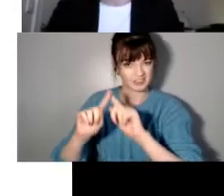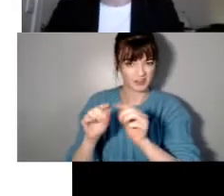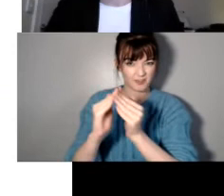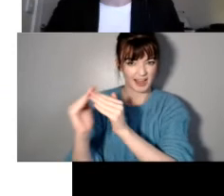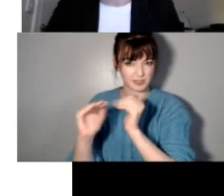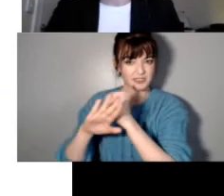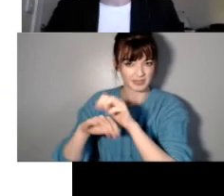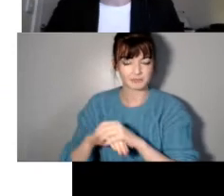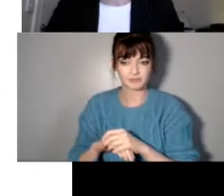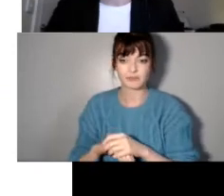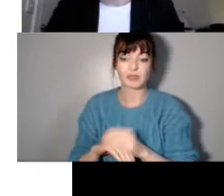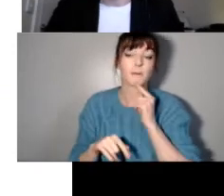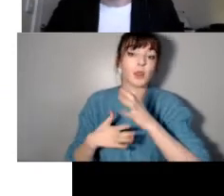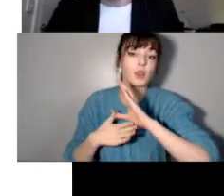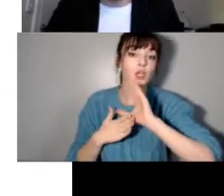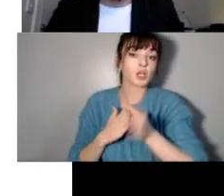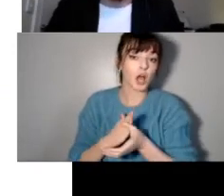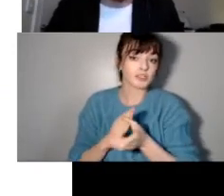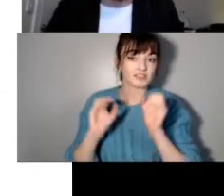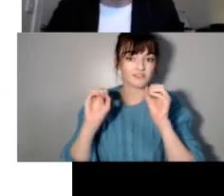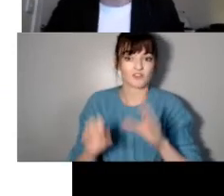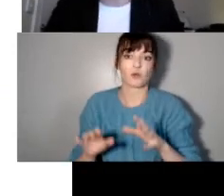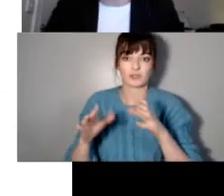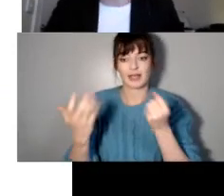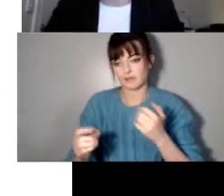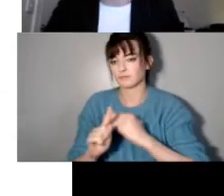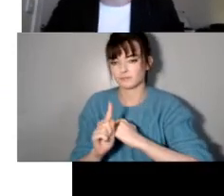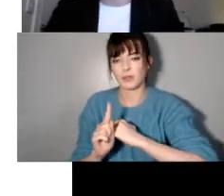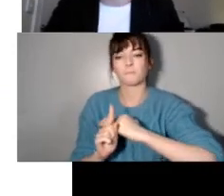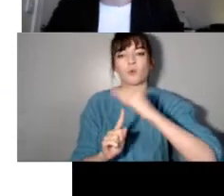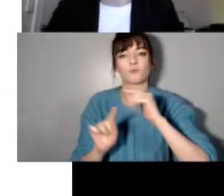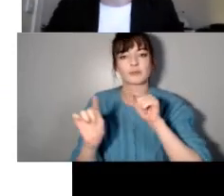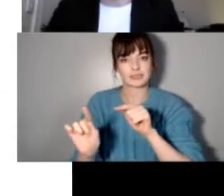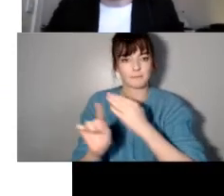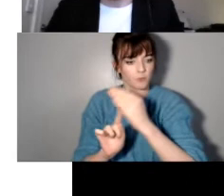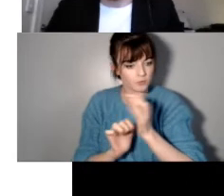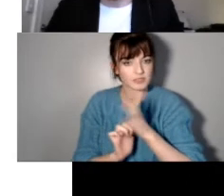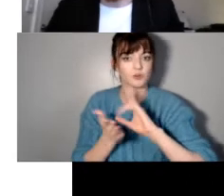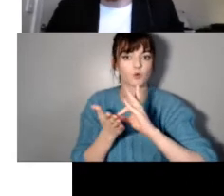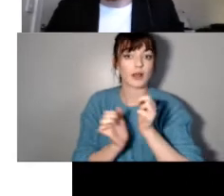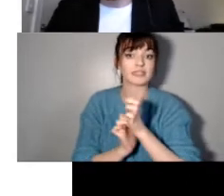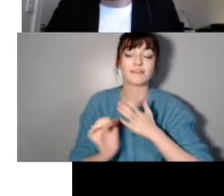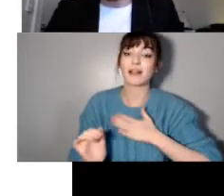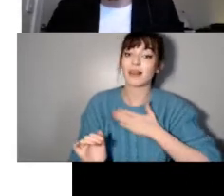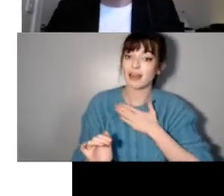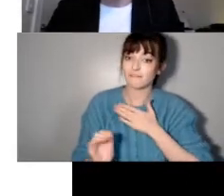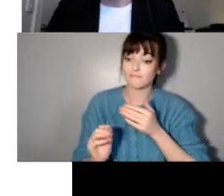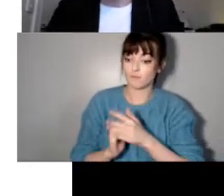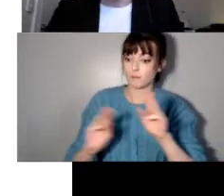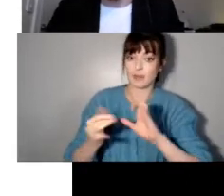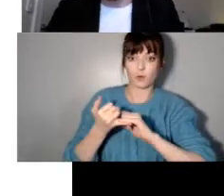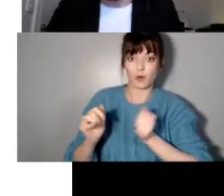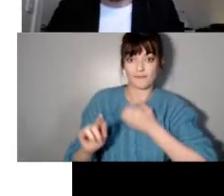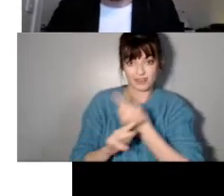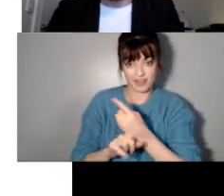This cost, however, of course, comes with significant improvements in the quality of life outcomes for residents. So